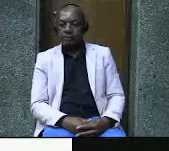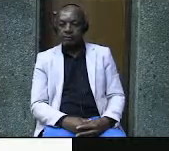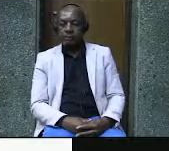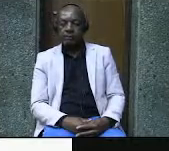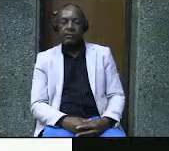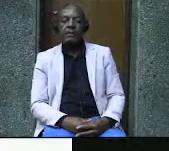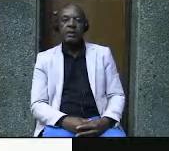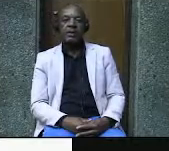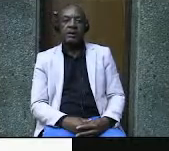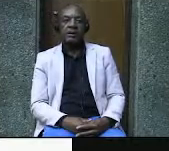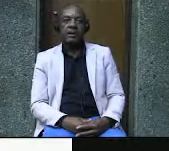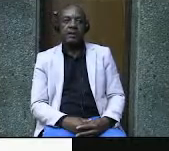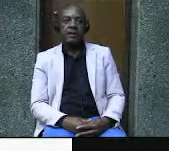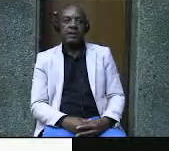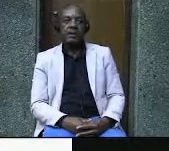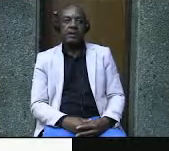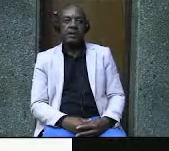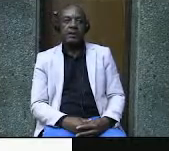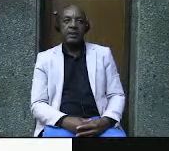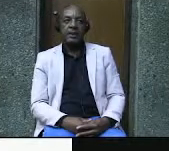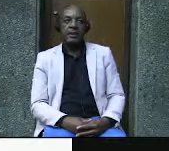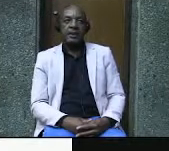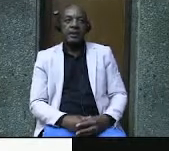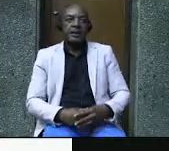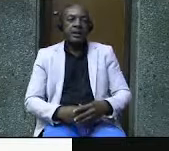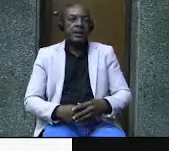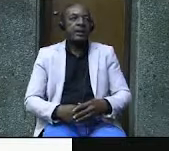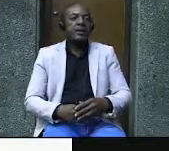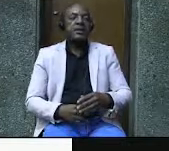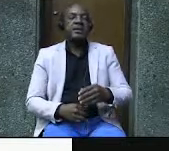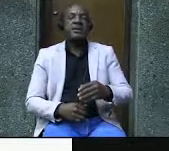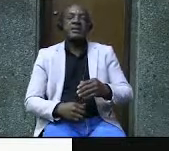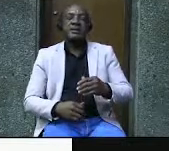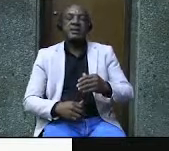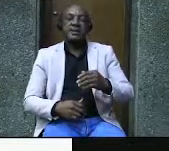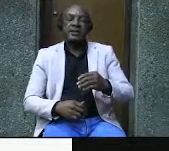step or major process in the expropriation